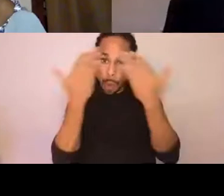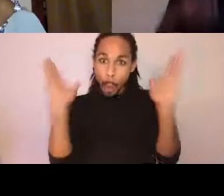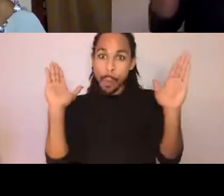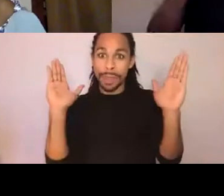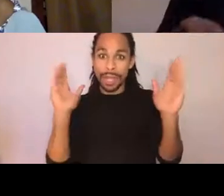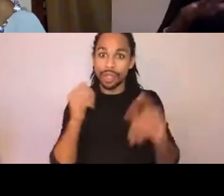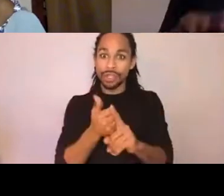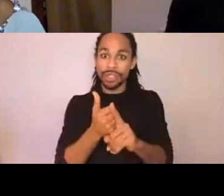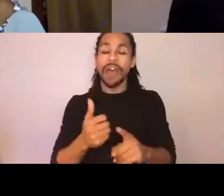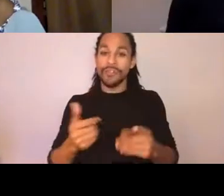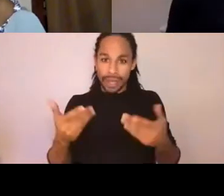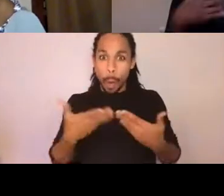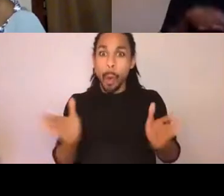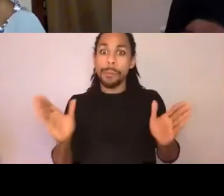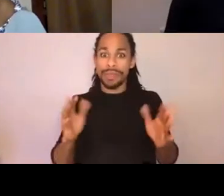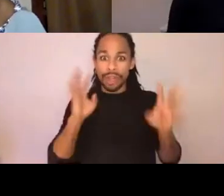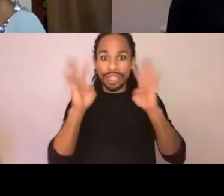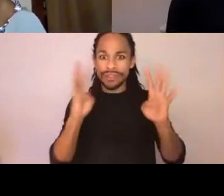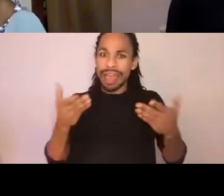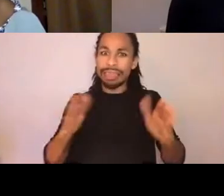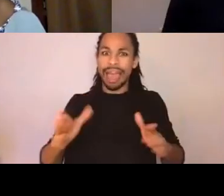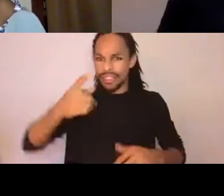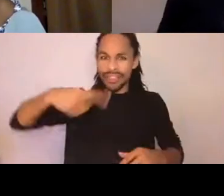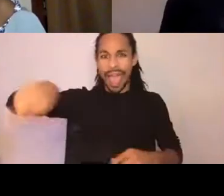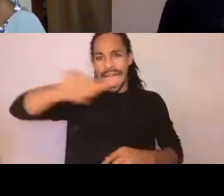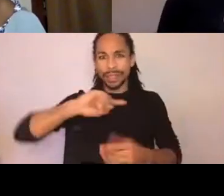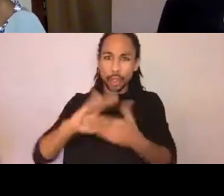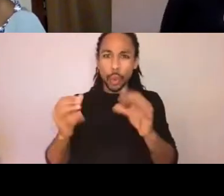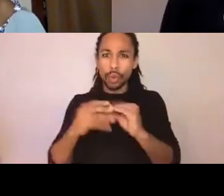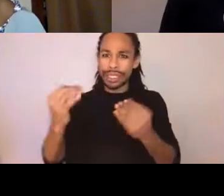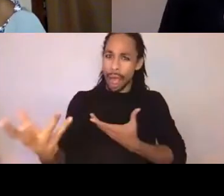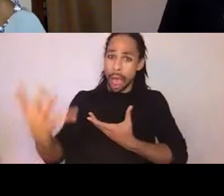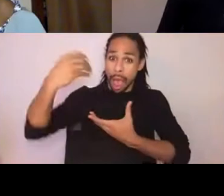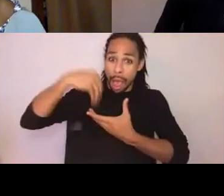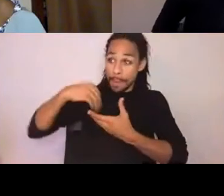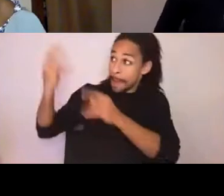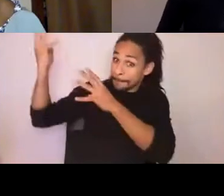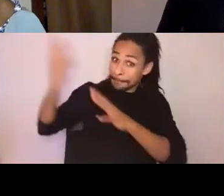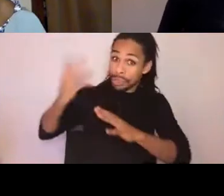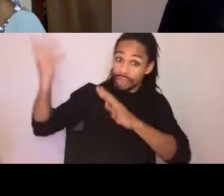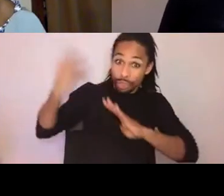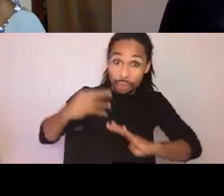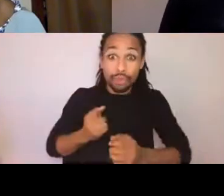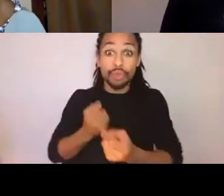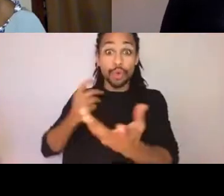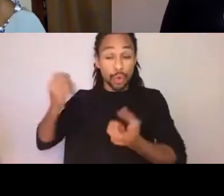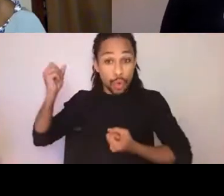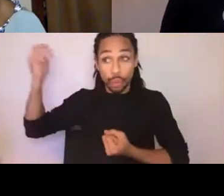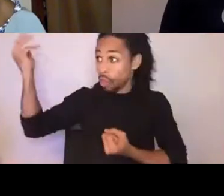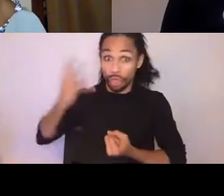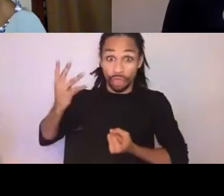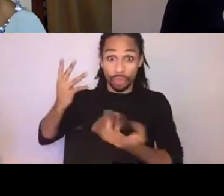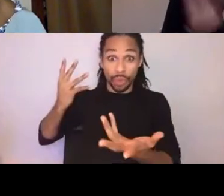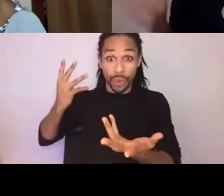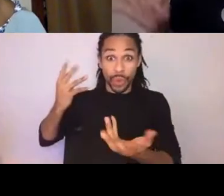that creativity and to let those things come through you, let your stories come through you. Thank you all so much for this conversation. It's been so robust